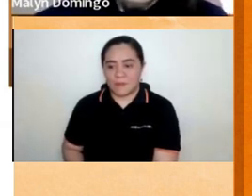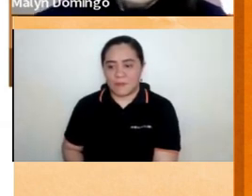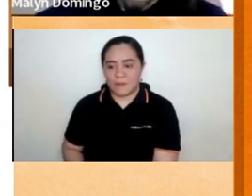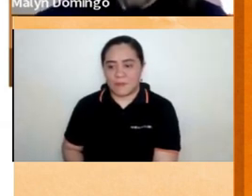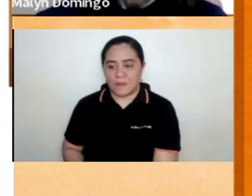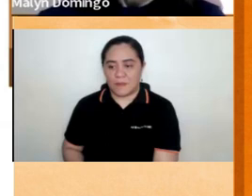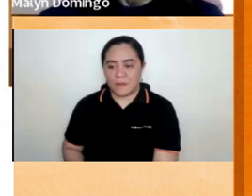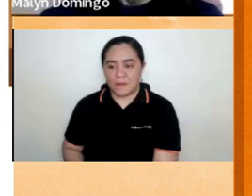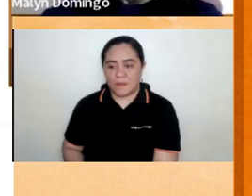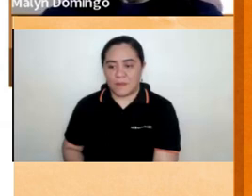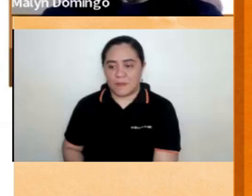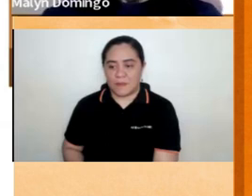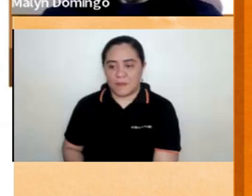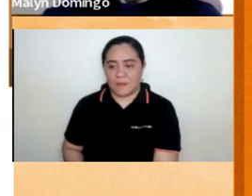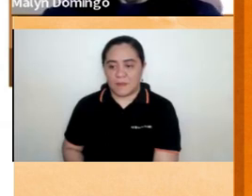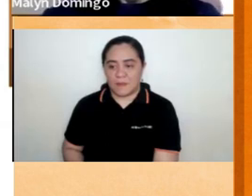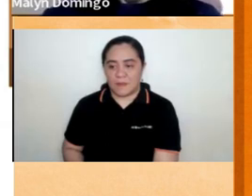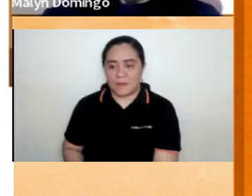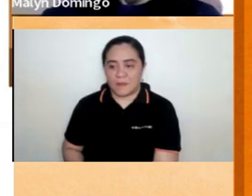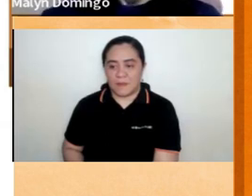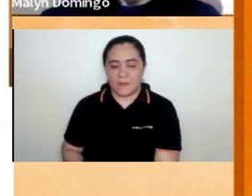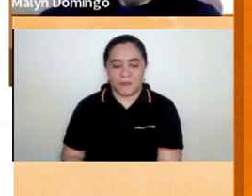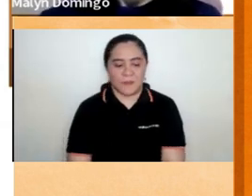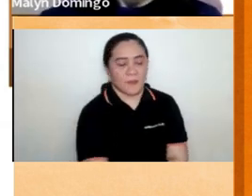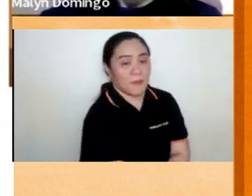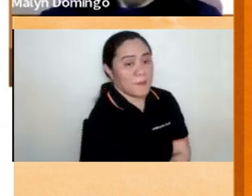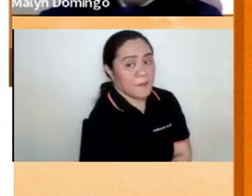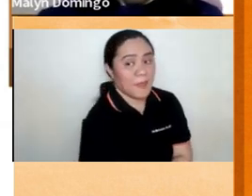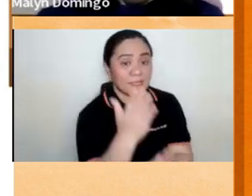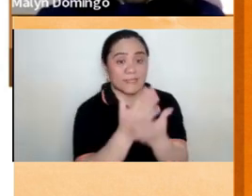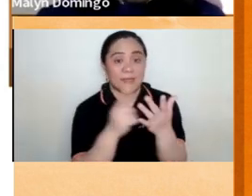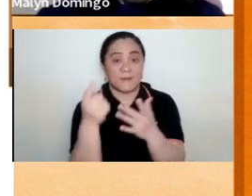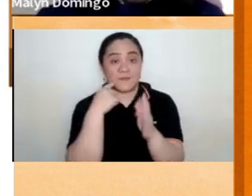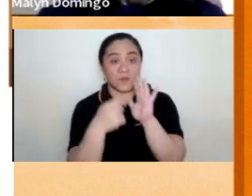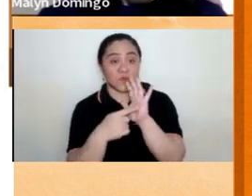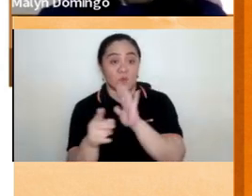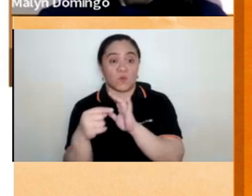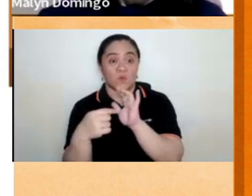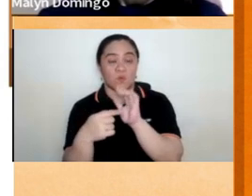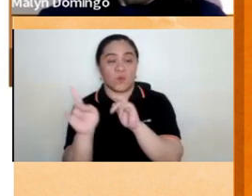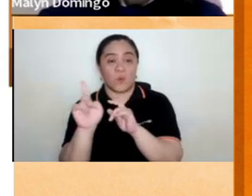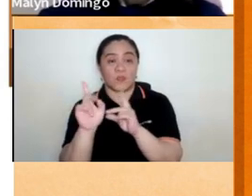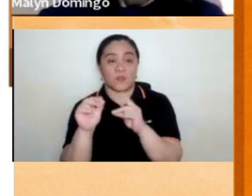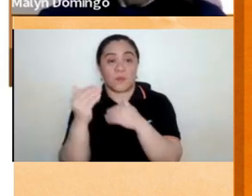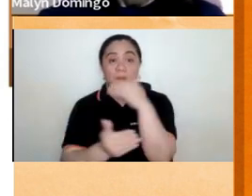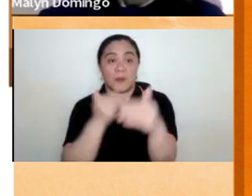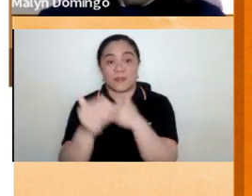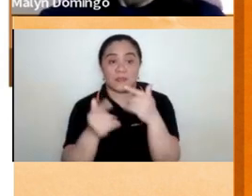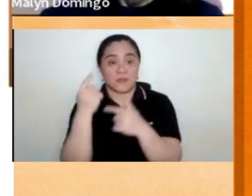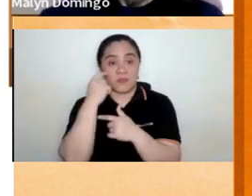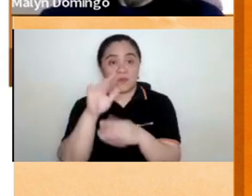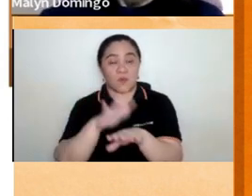relaxation techniques that you can teach children or teens who are anxious. Diaphragmatic breathing,